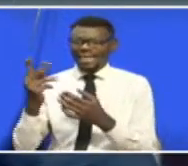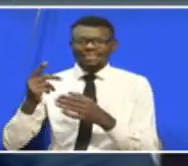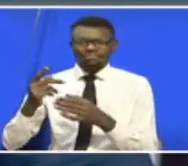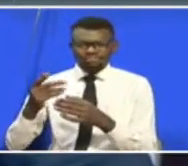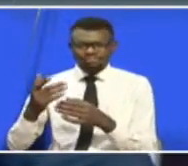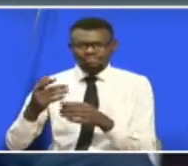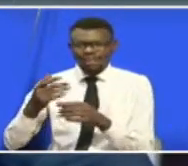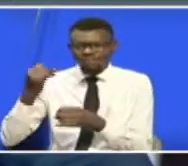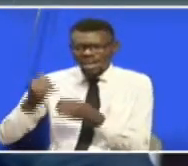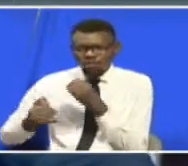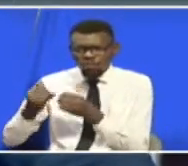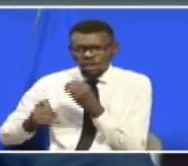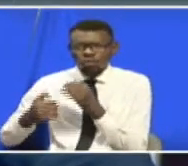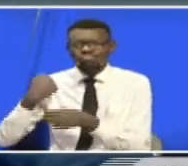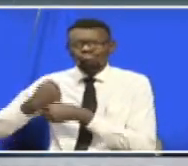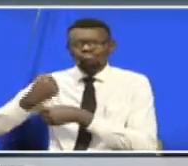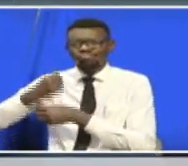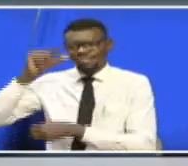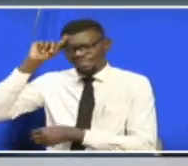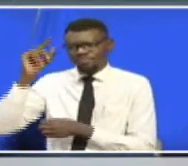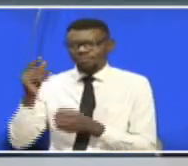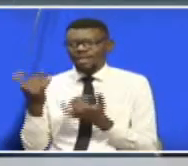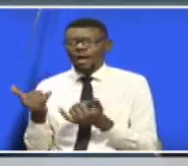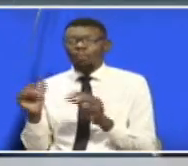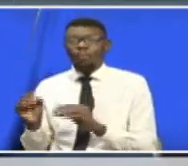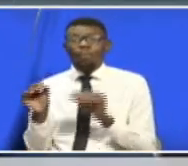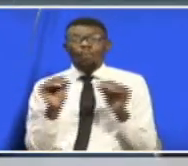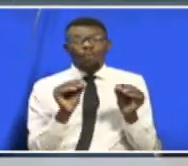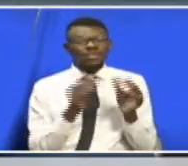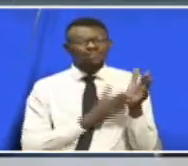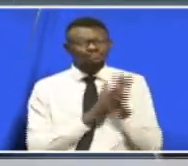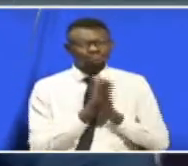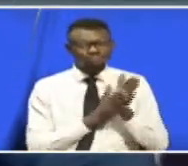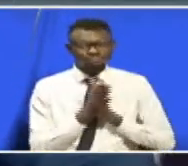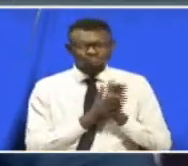have expressed interest to vie for Senate positions in their counties in the coming general election.